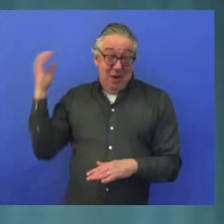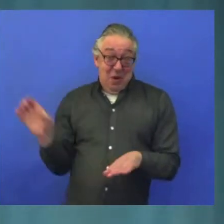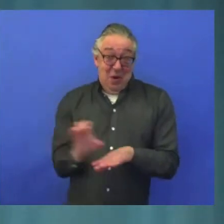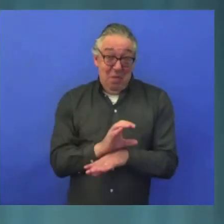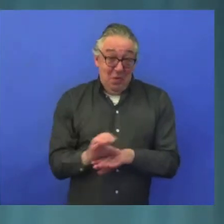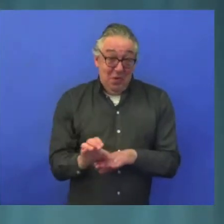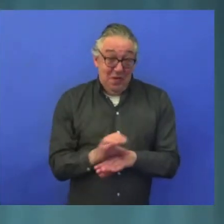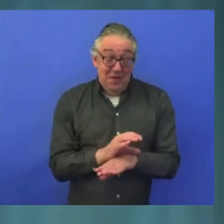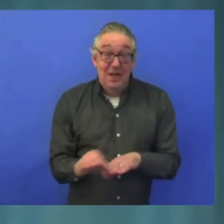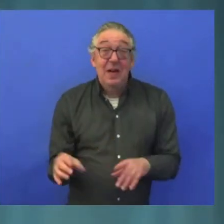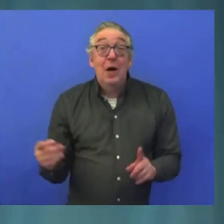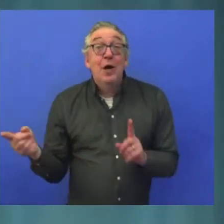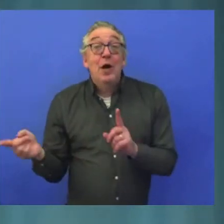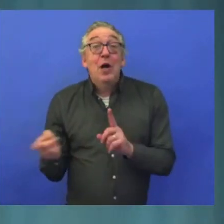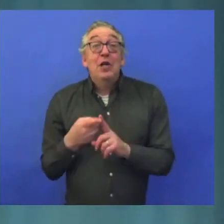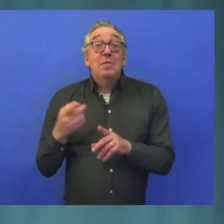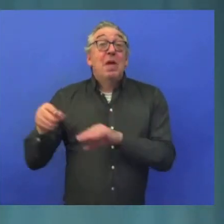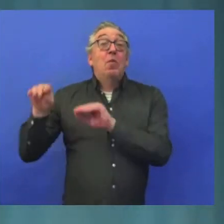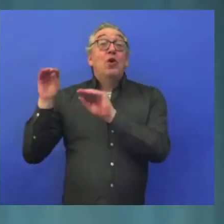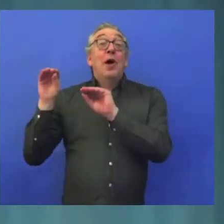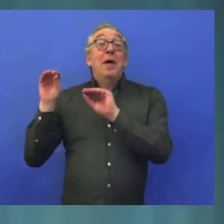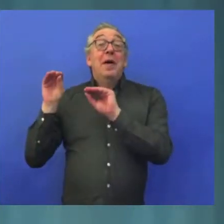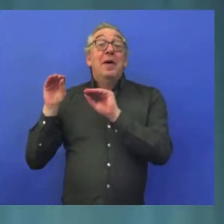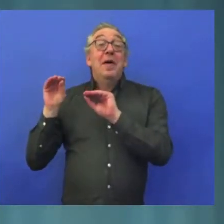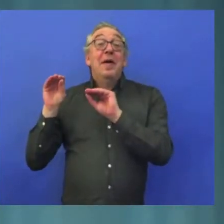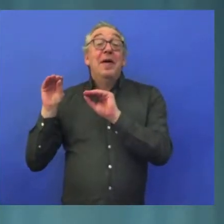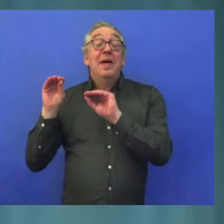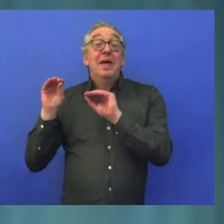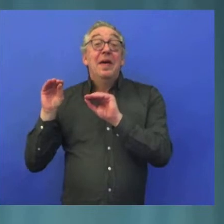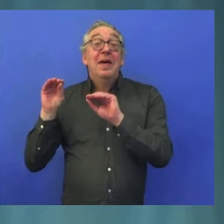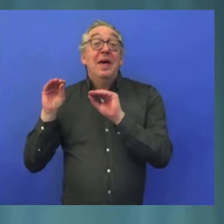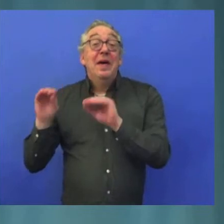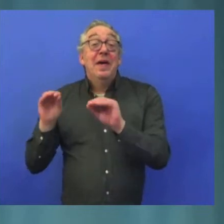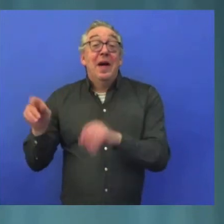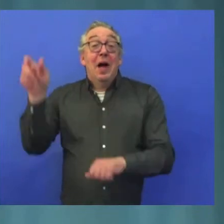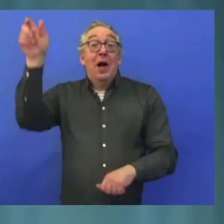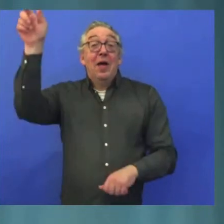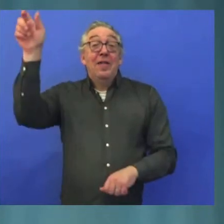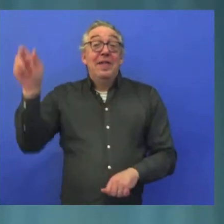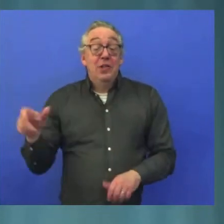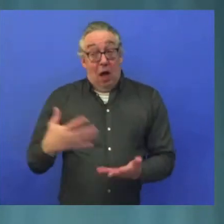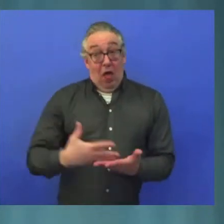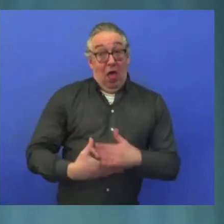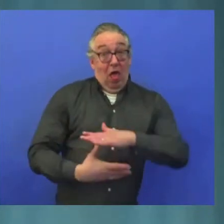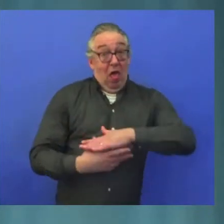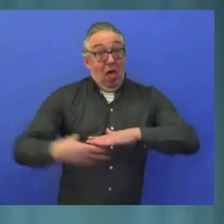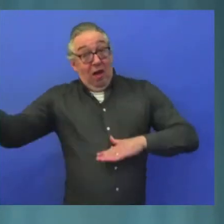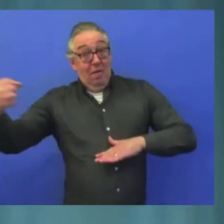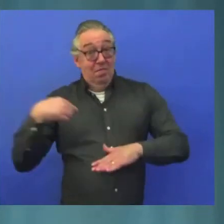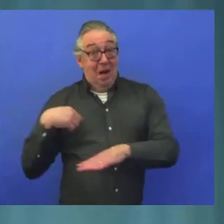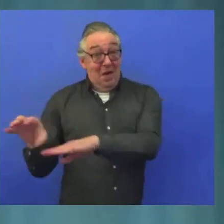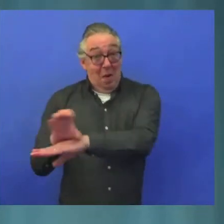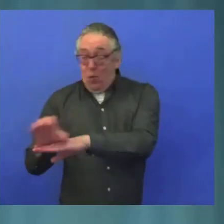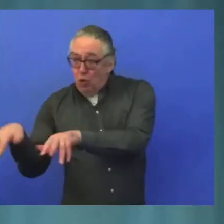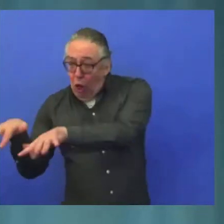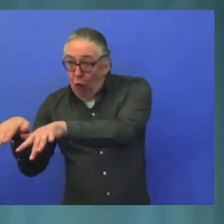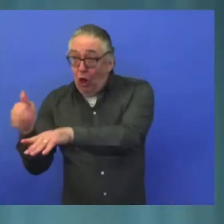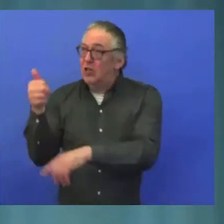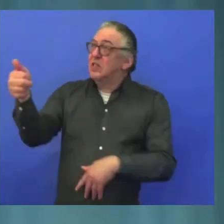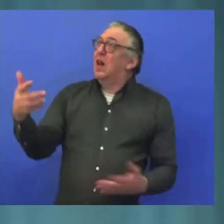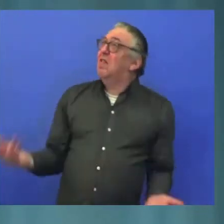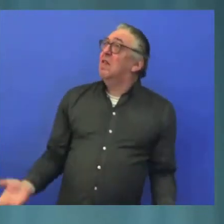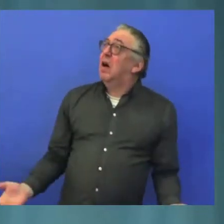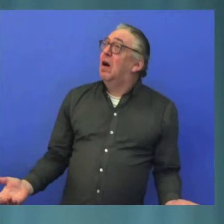me to play something because they used my computer for any other stuff. So it was quite cool to have it